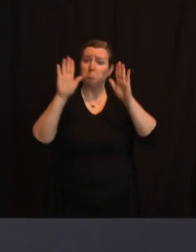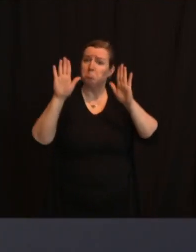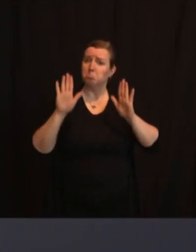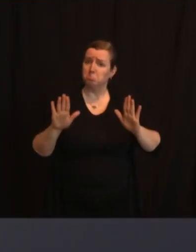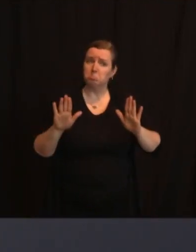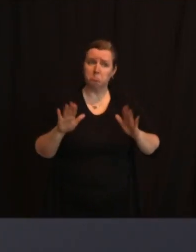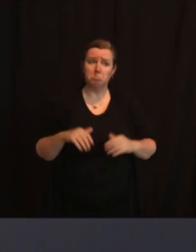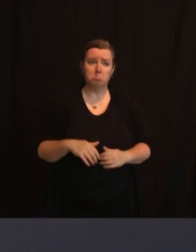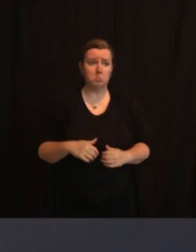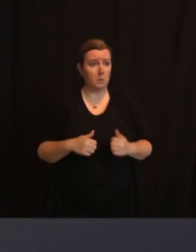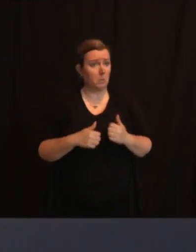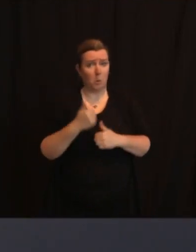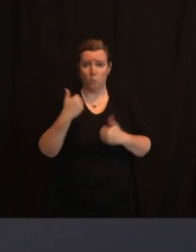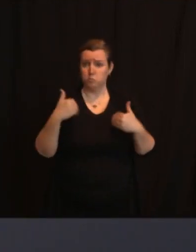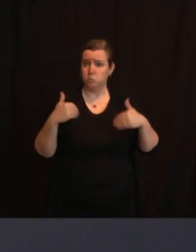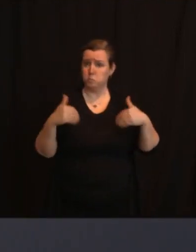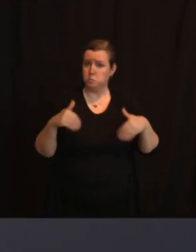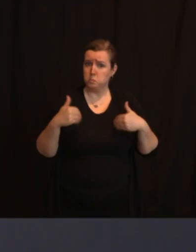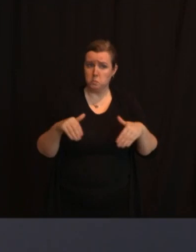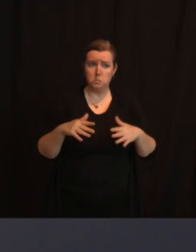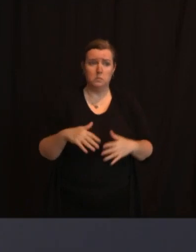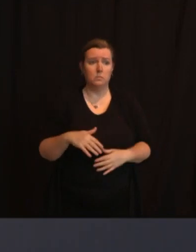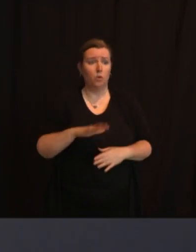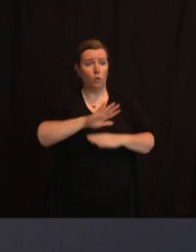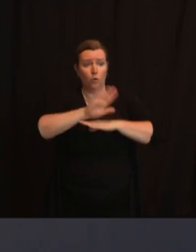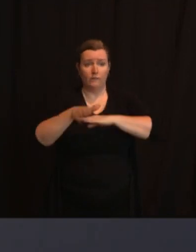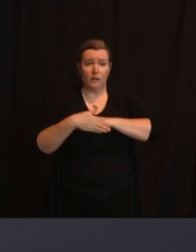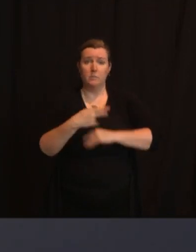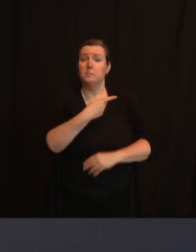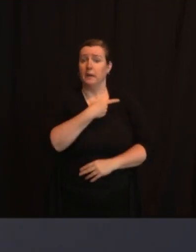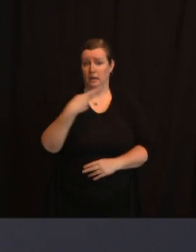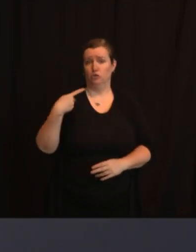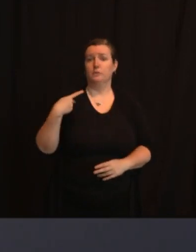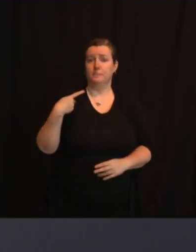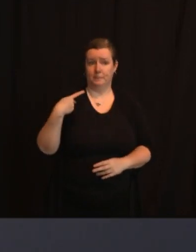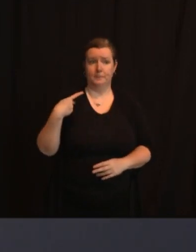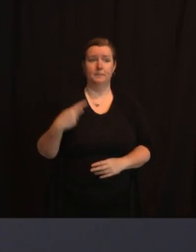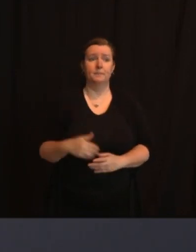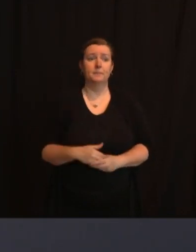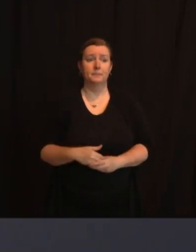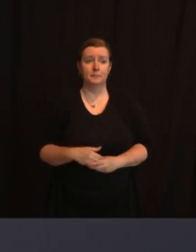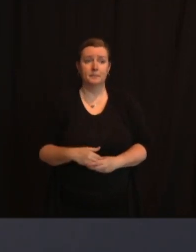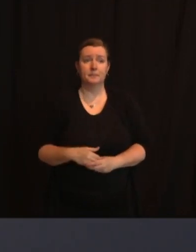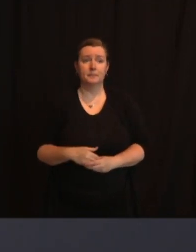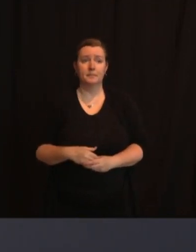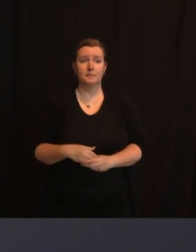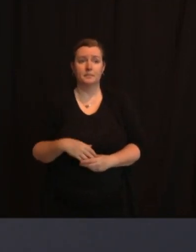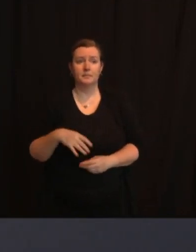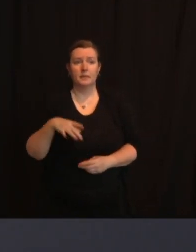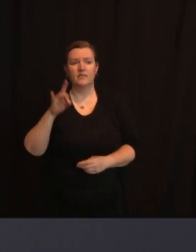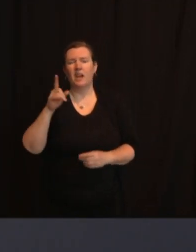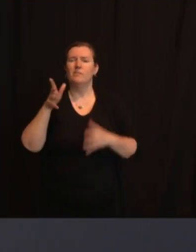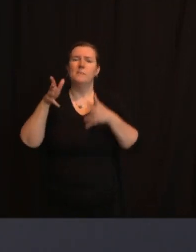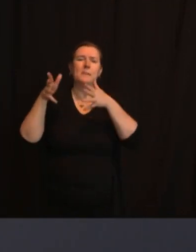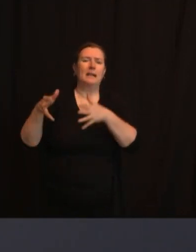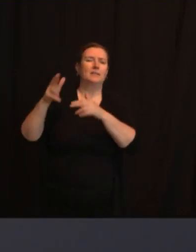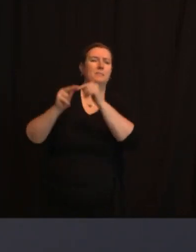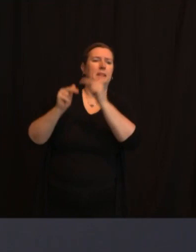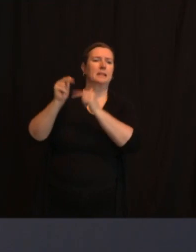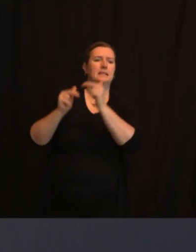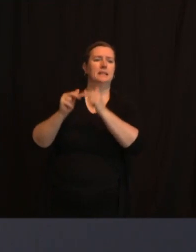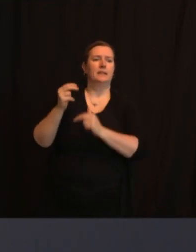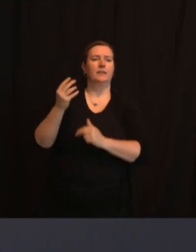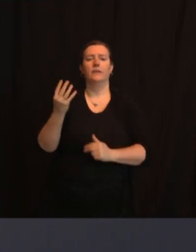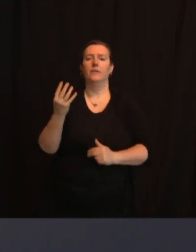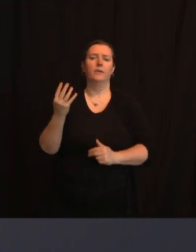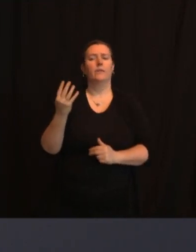use. Overnight, Patterson responded to an abandoned building where 4 subjects were in front of it trespassing. Those 4 subjects